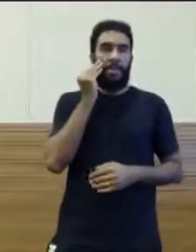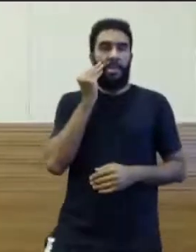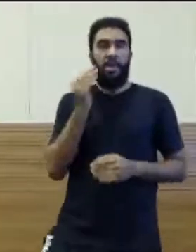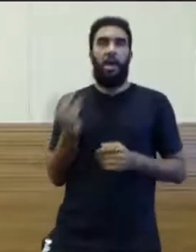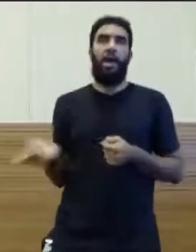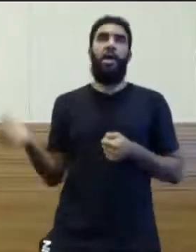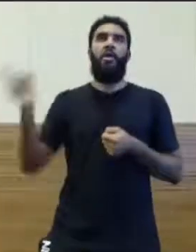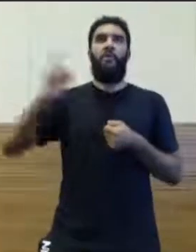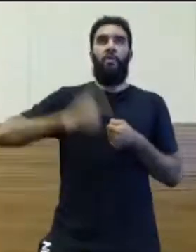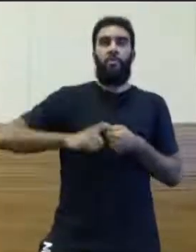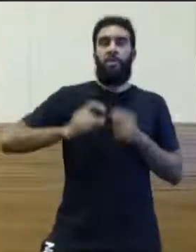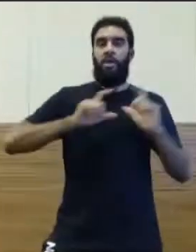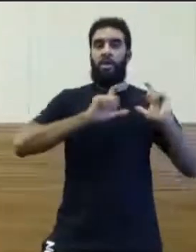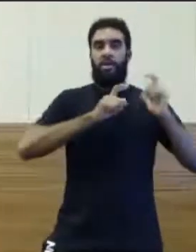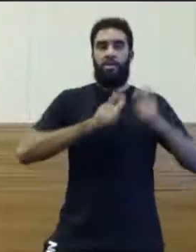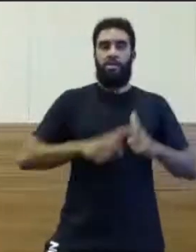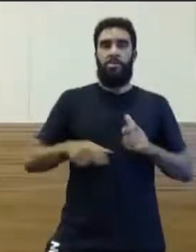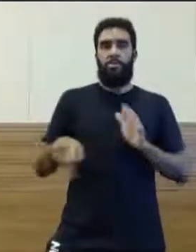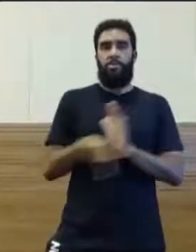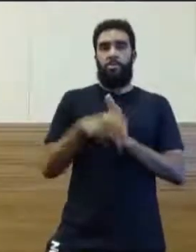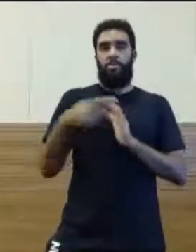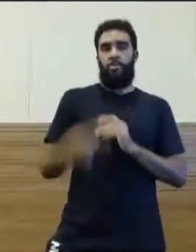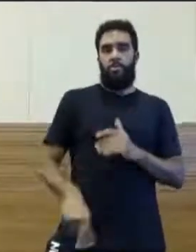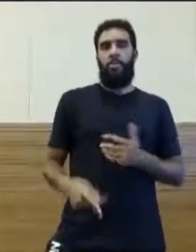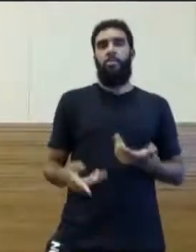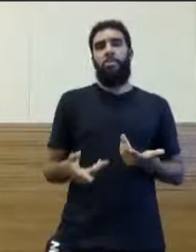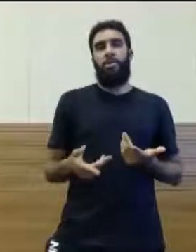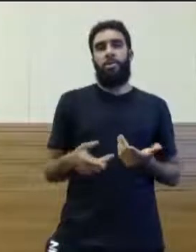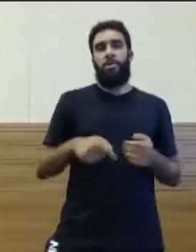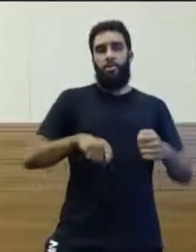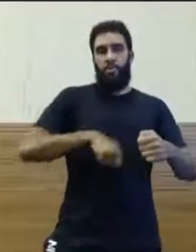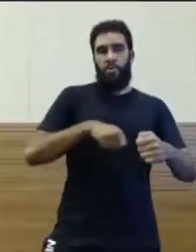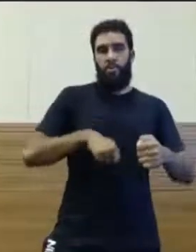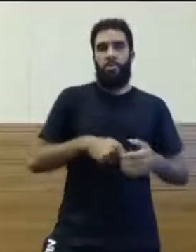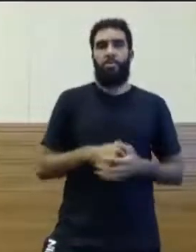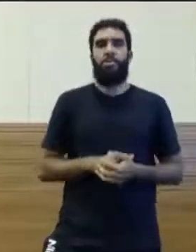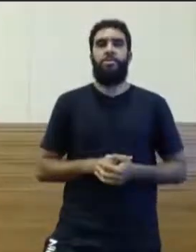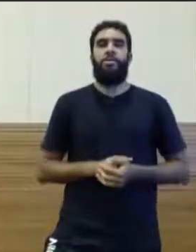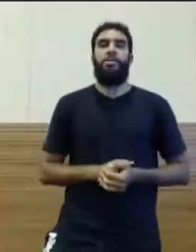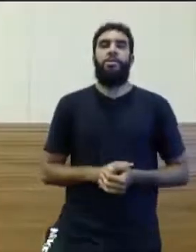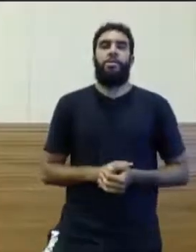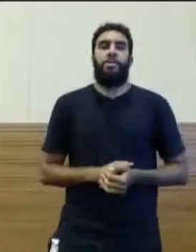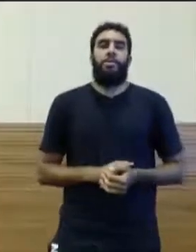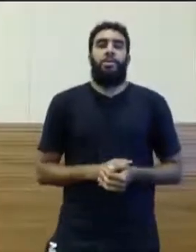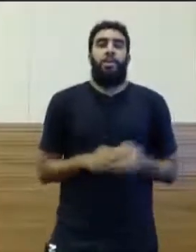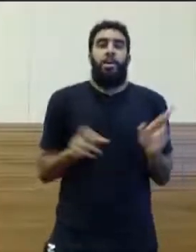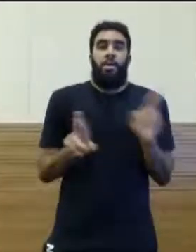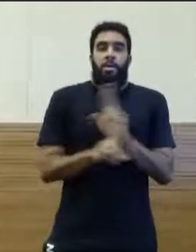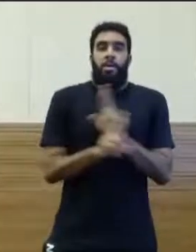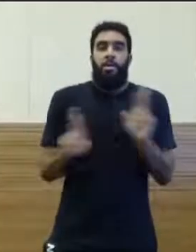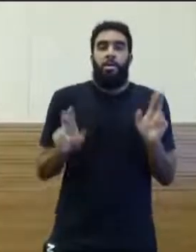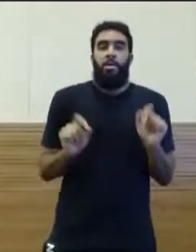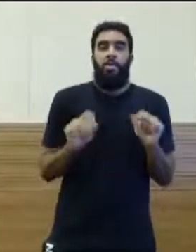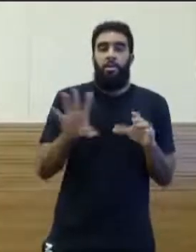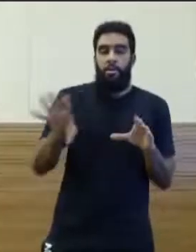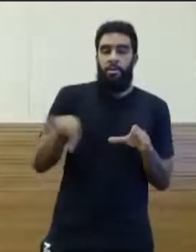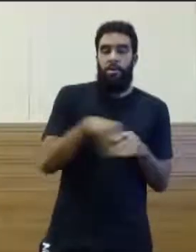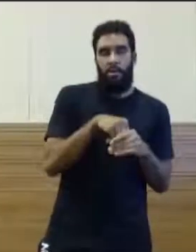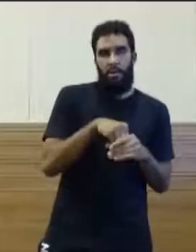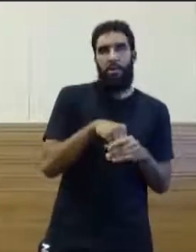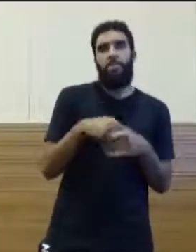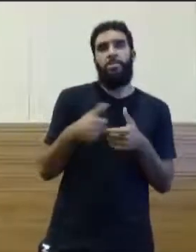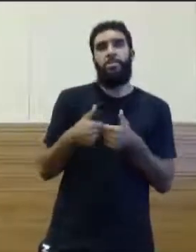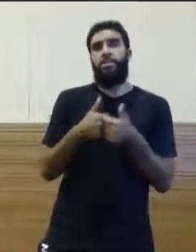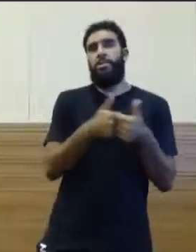in terms of taking back or saving those culinary traditions. As regards the